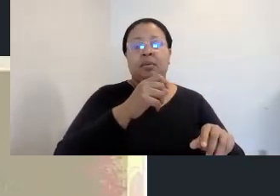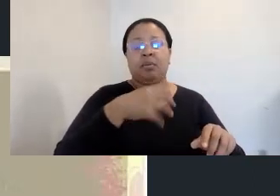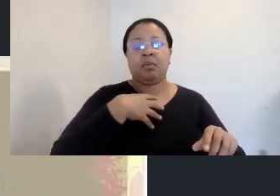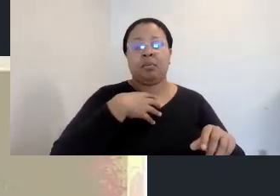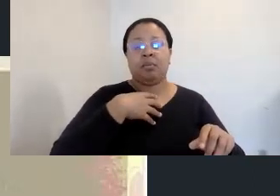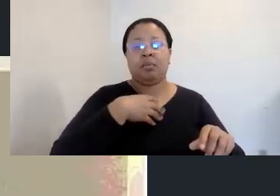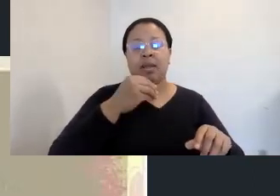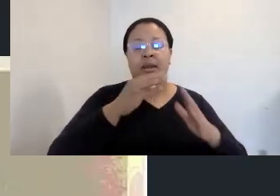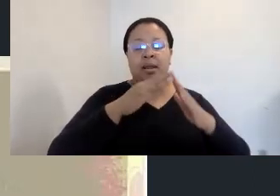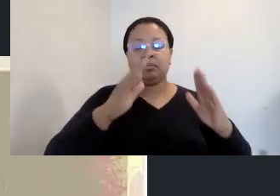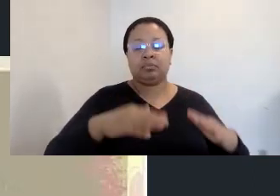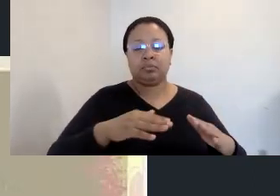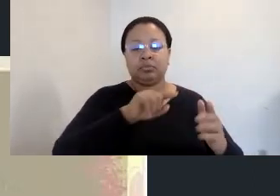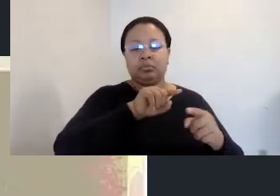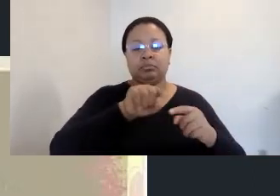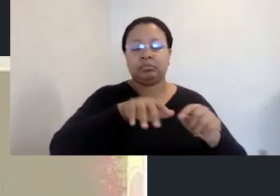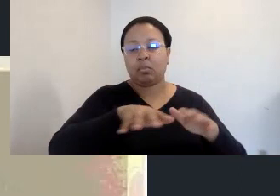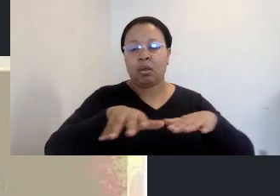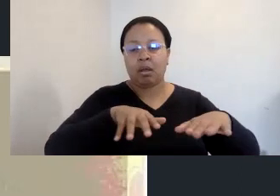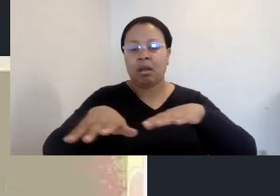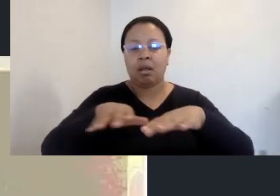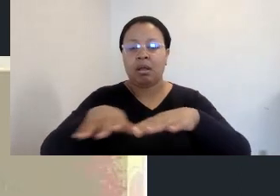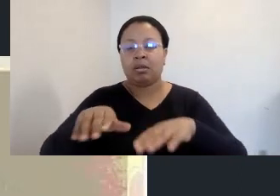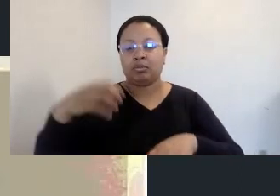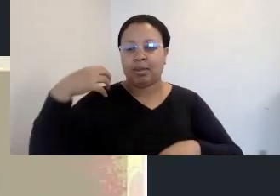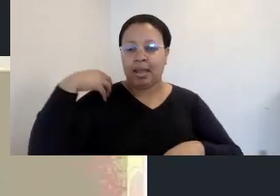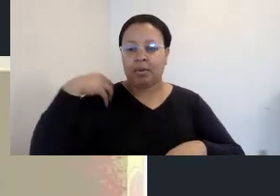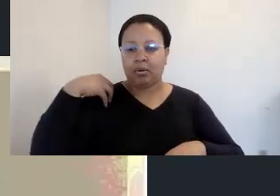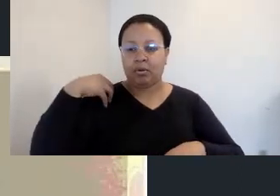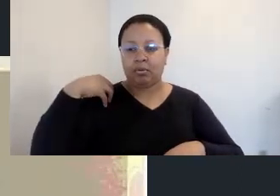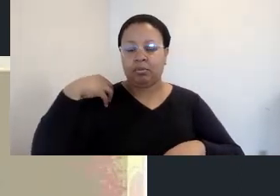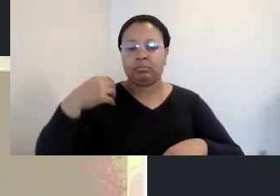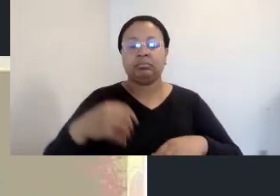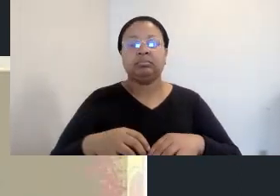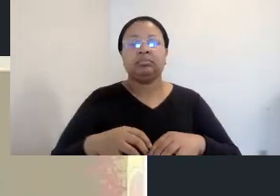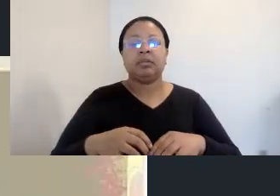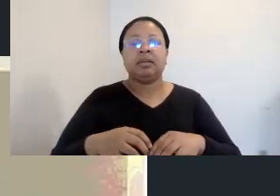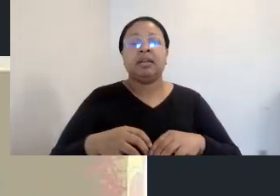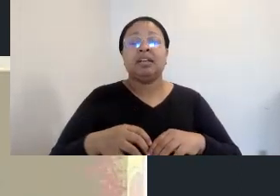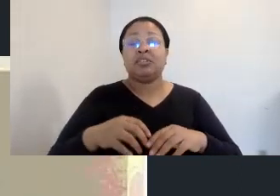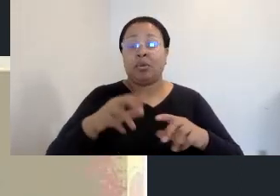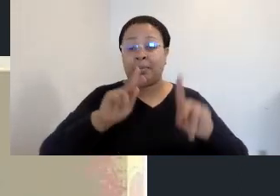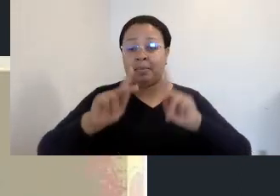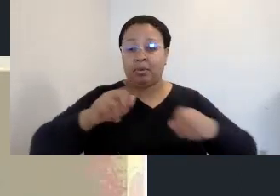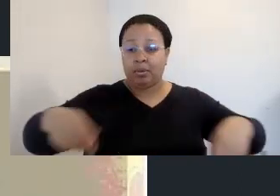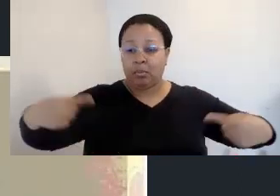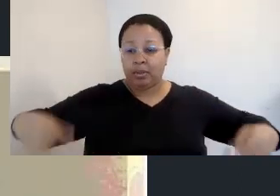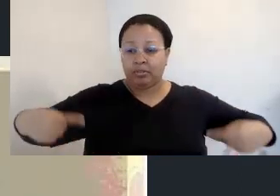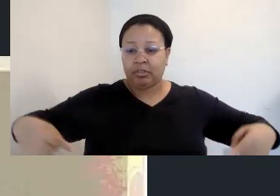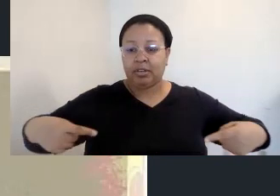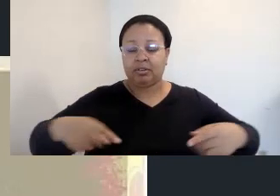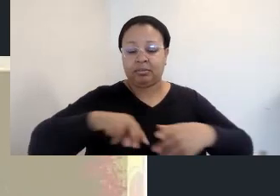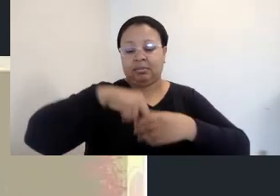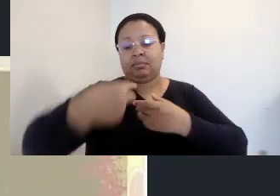day, 60 of those protesters cast aside their wheelchairs and crawled up the Capitol steps, including